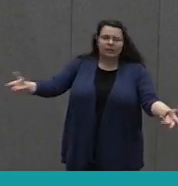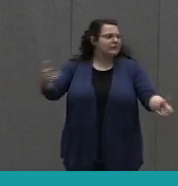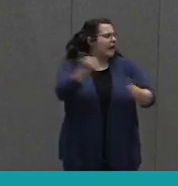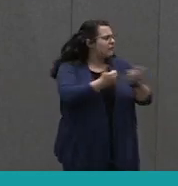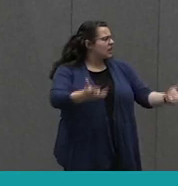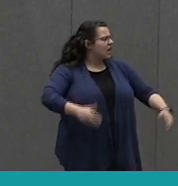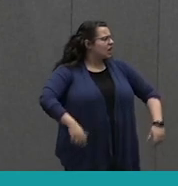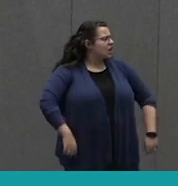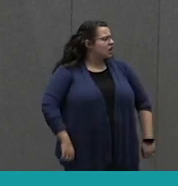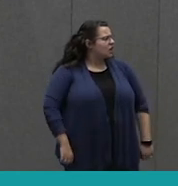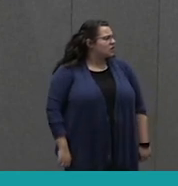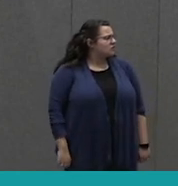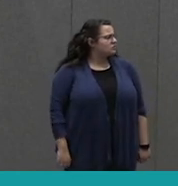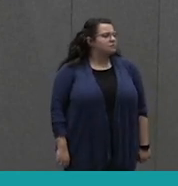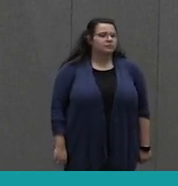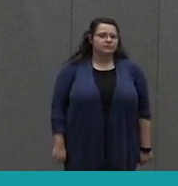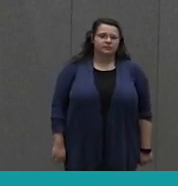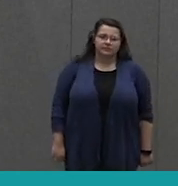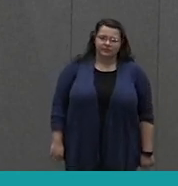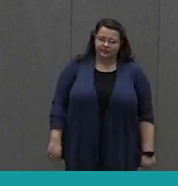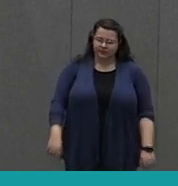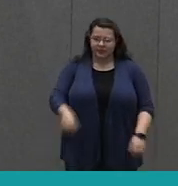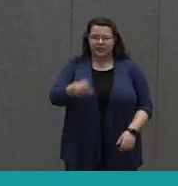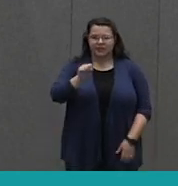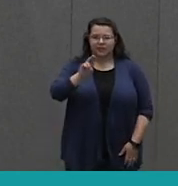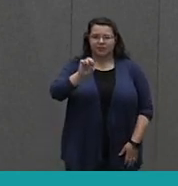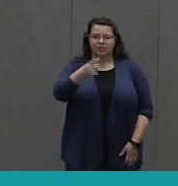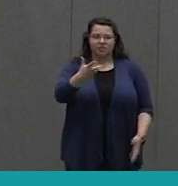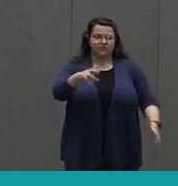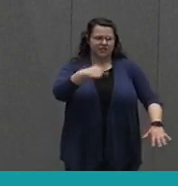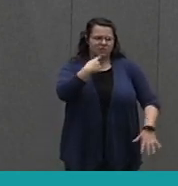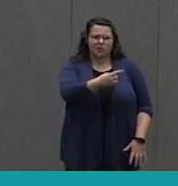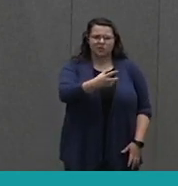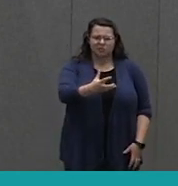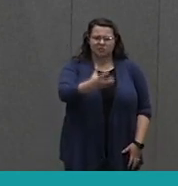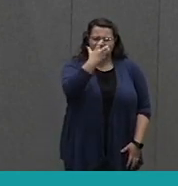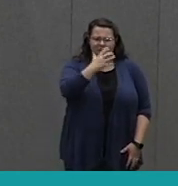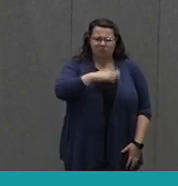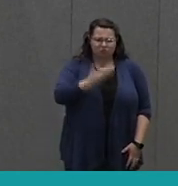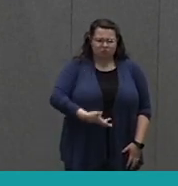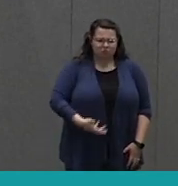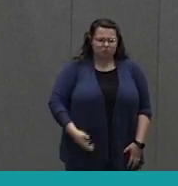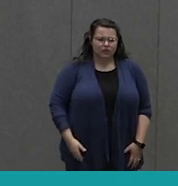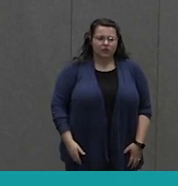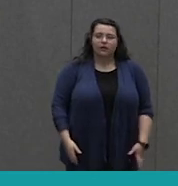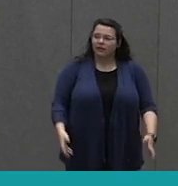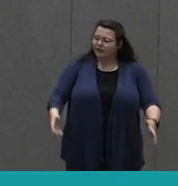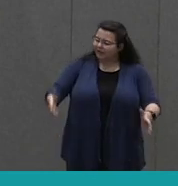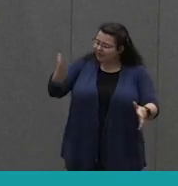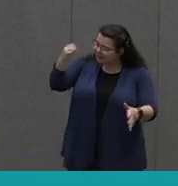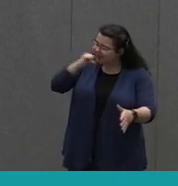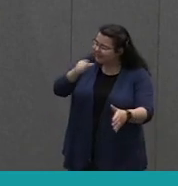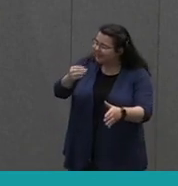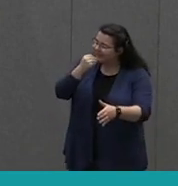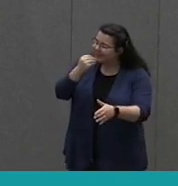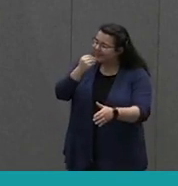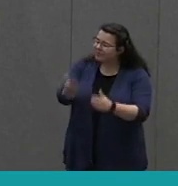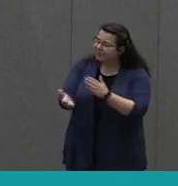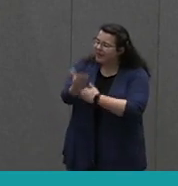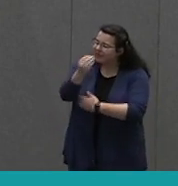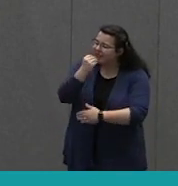Everything, replied Smudge very, very grumpily. Have some breakfast, said Stripe.